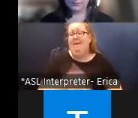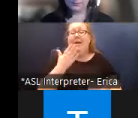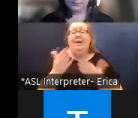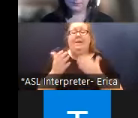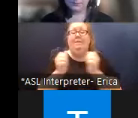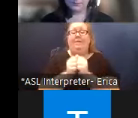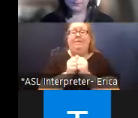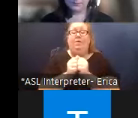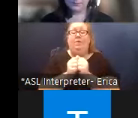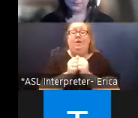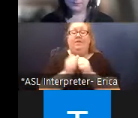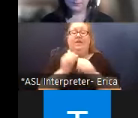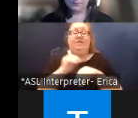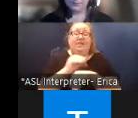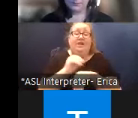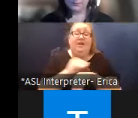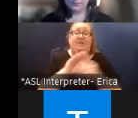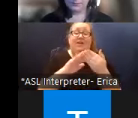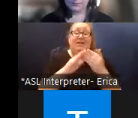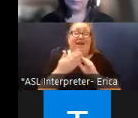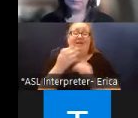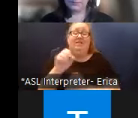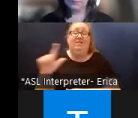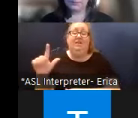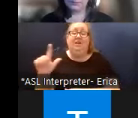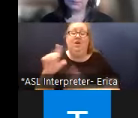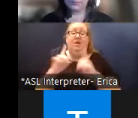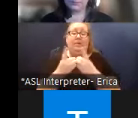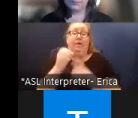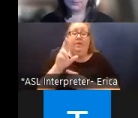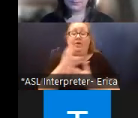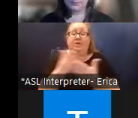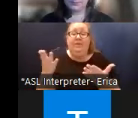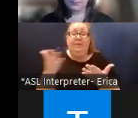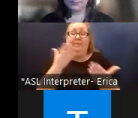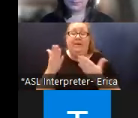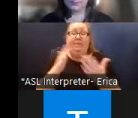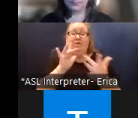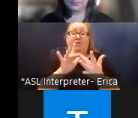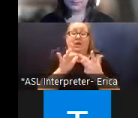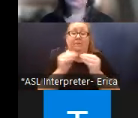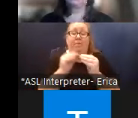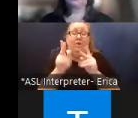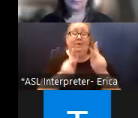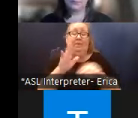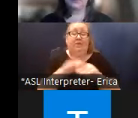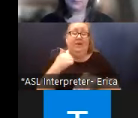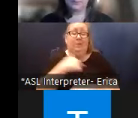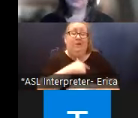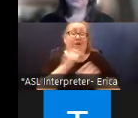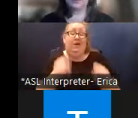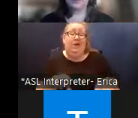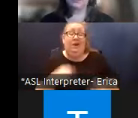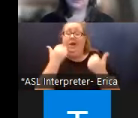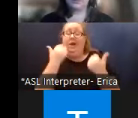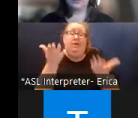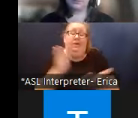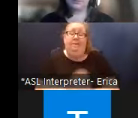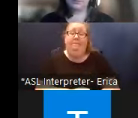influence of a city hall department or something, might be able to reach more people than what we could do. You know, I don't know.